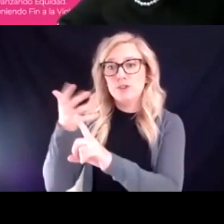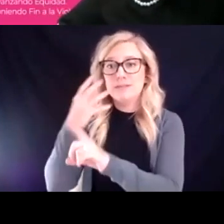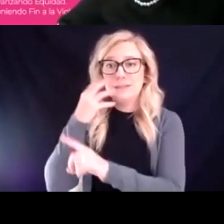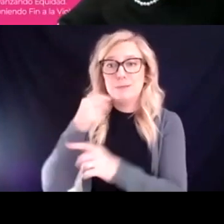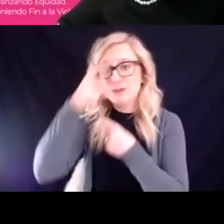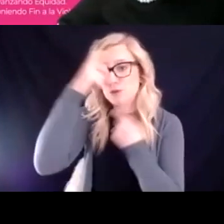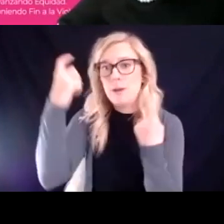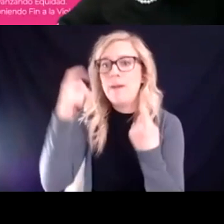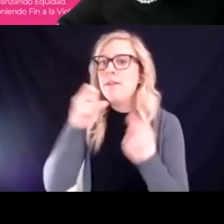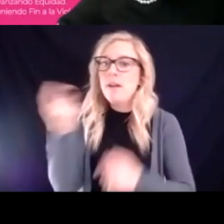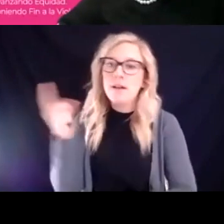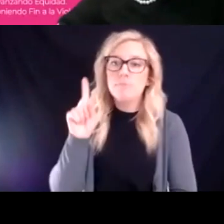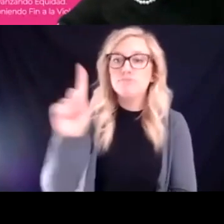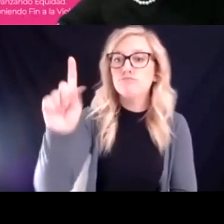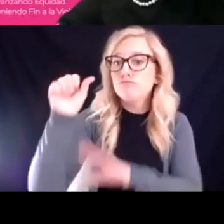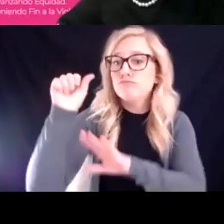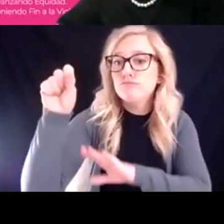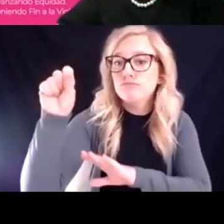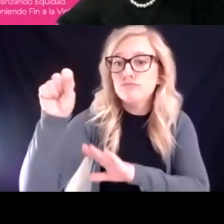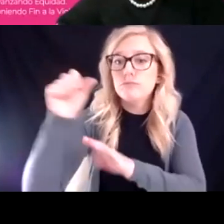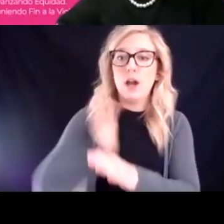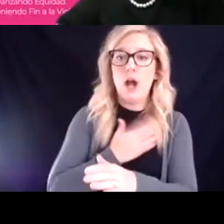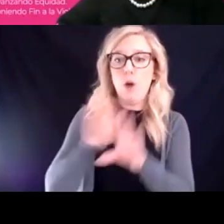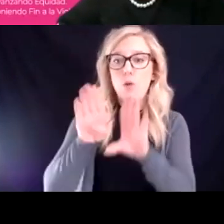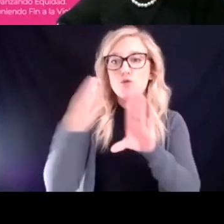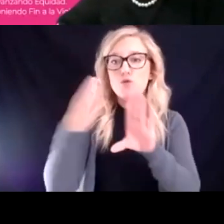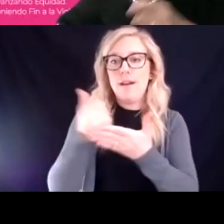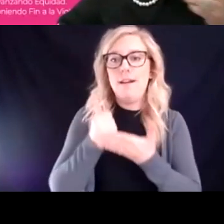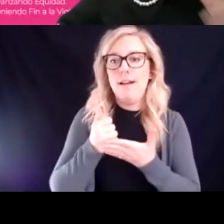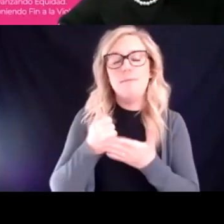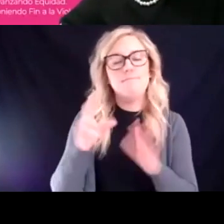Oftentimes, we're the ones who have to go because we know that we are needed.